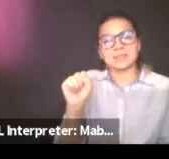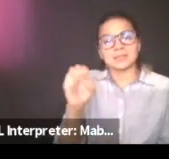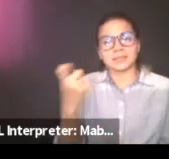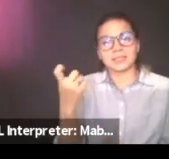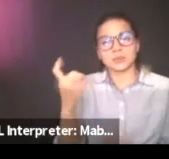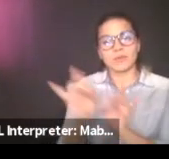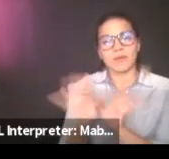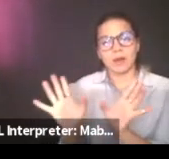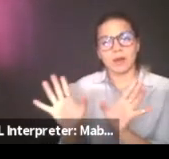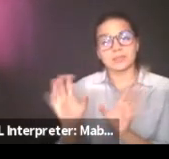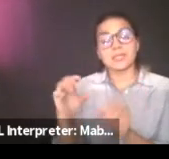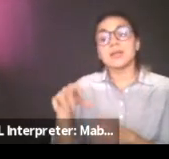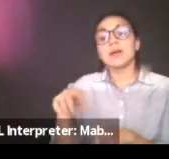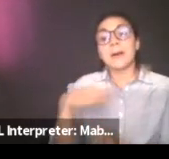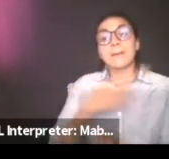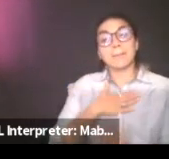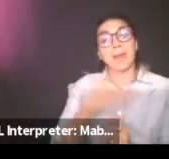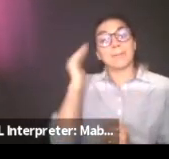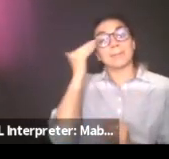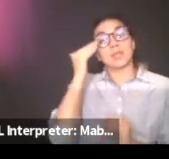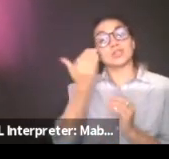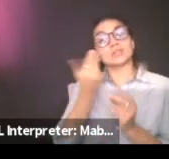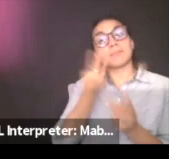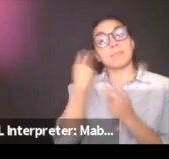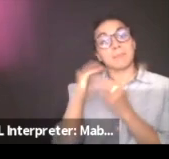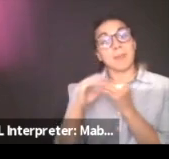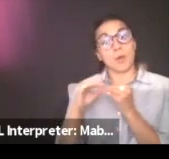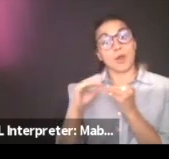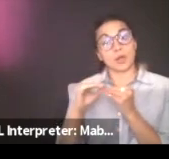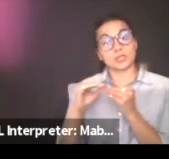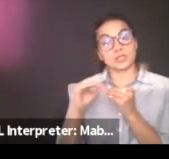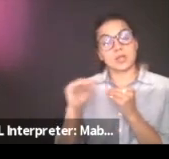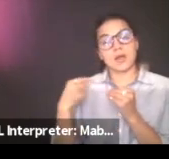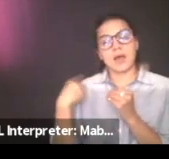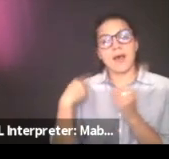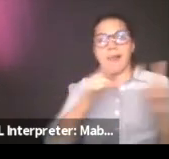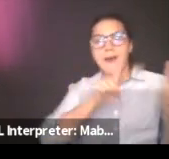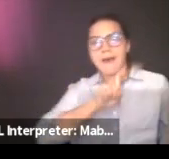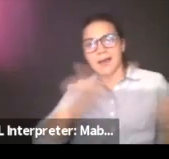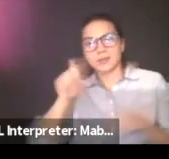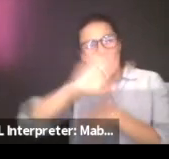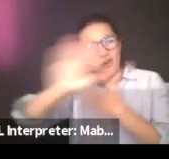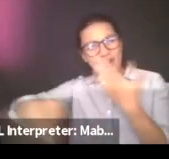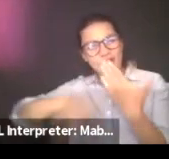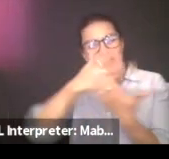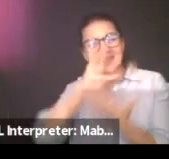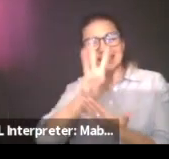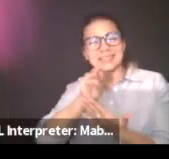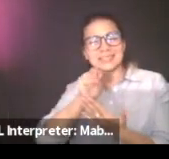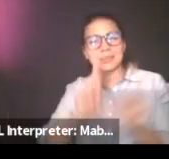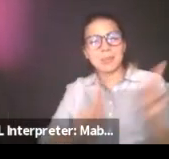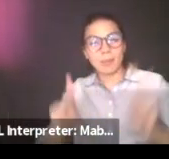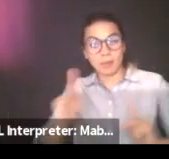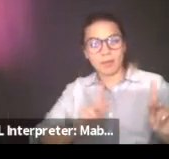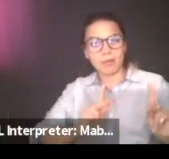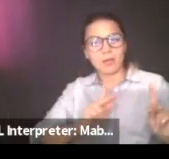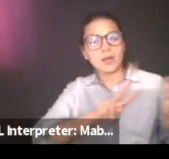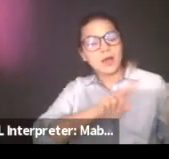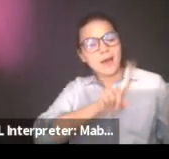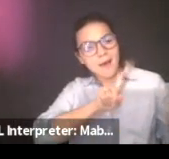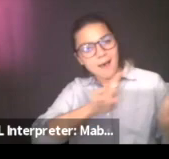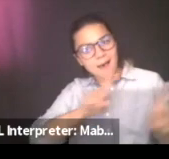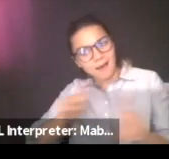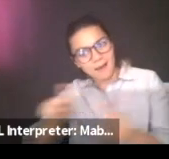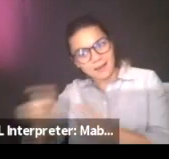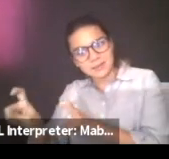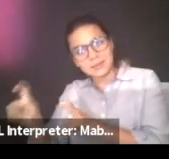I asked everybody, and that's 60 different interviewees, if you went through a portal into another dimension in which capitalism does